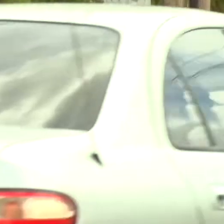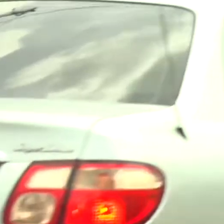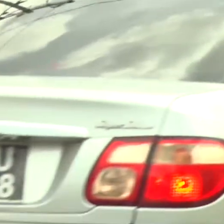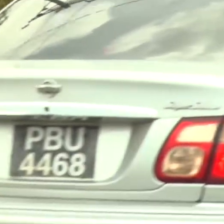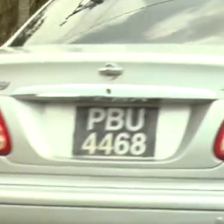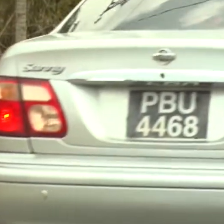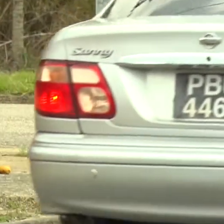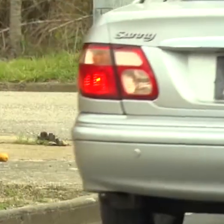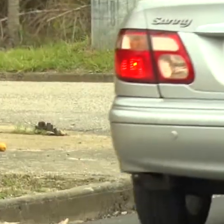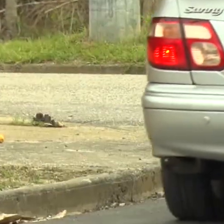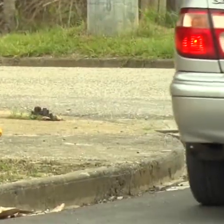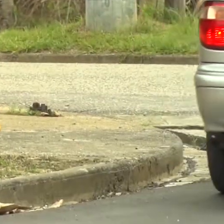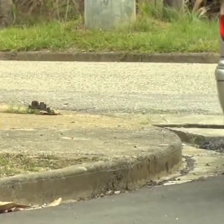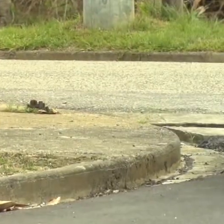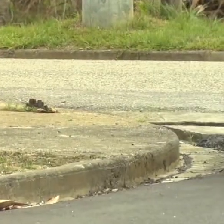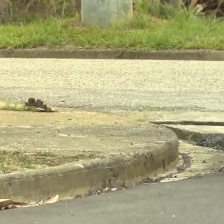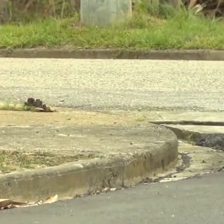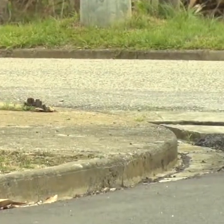keys.